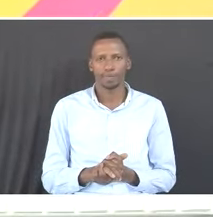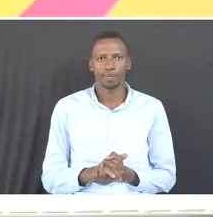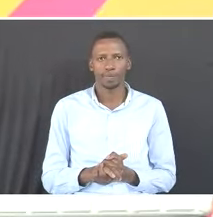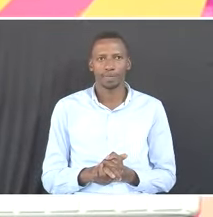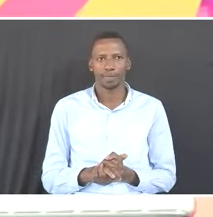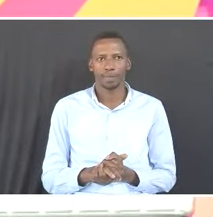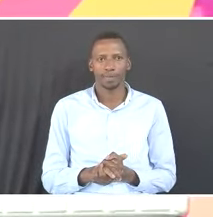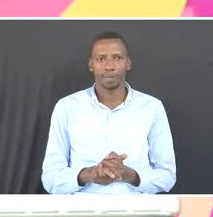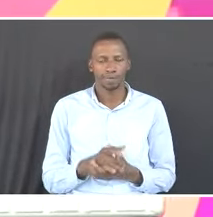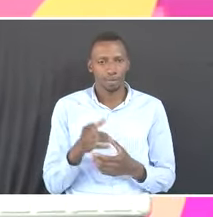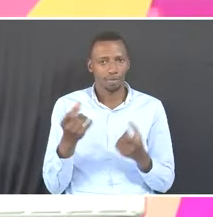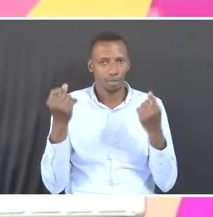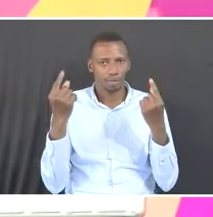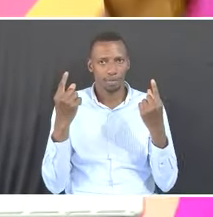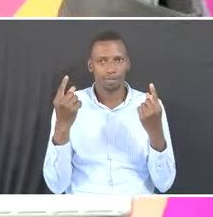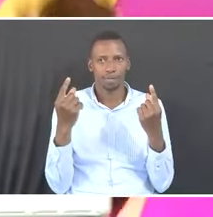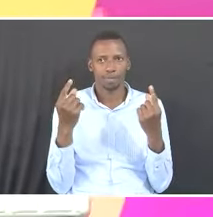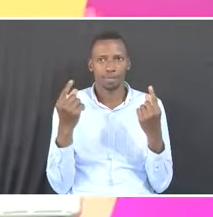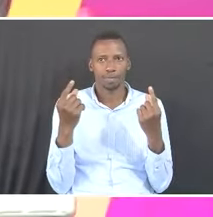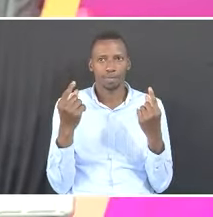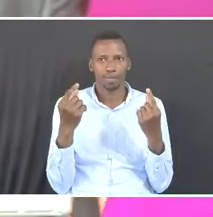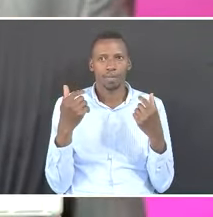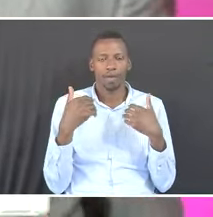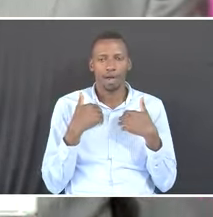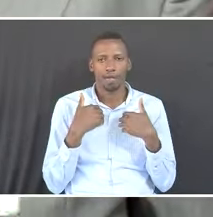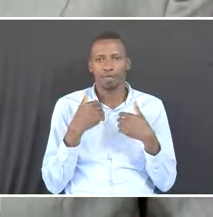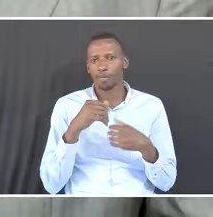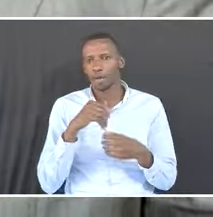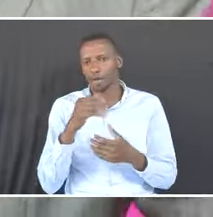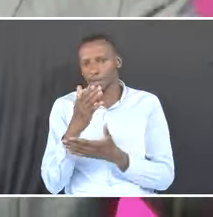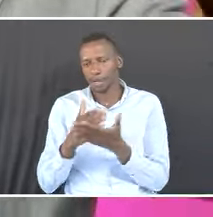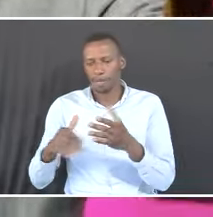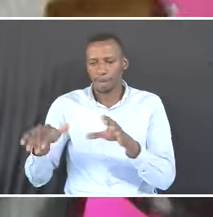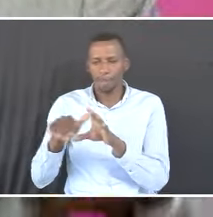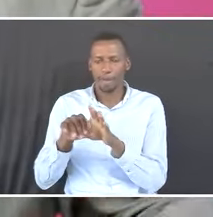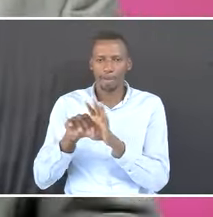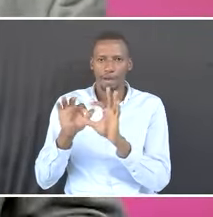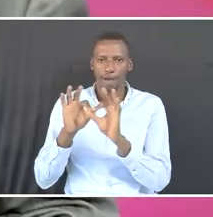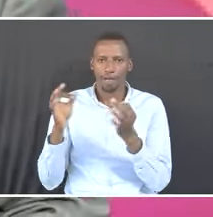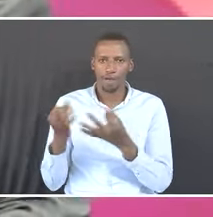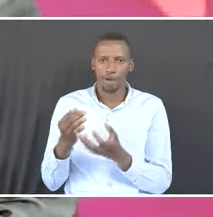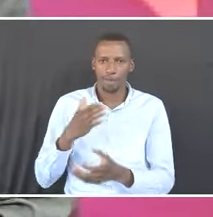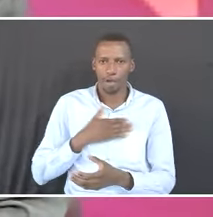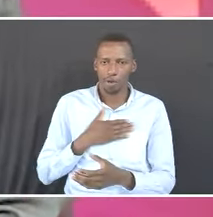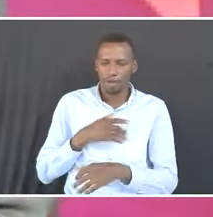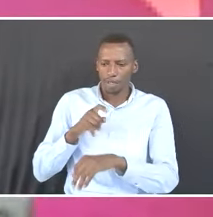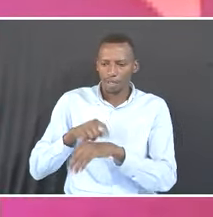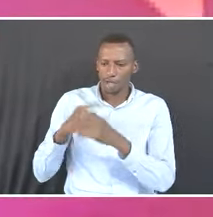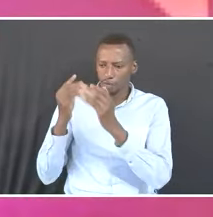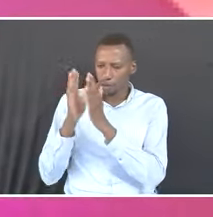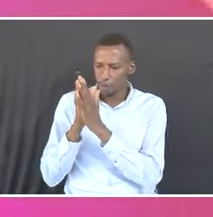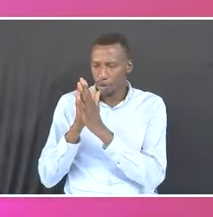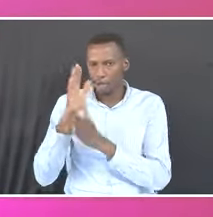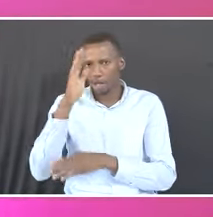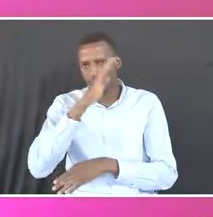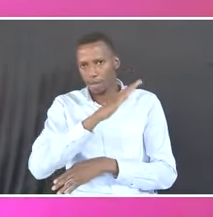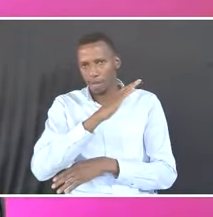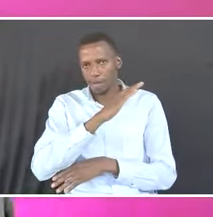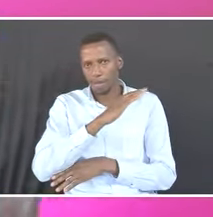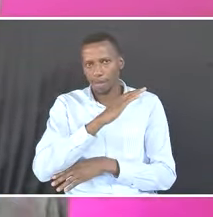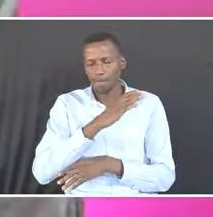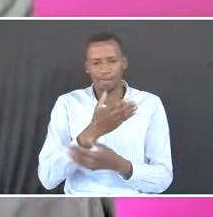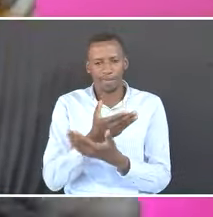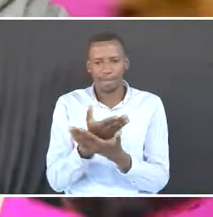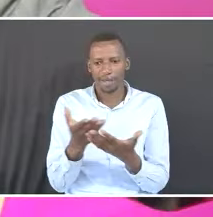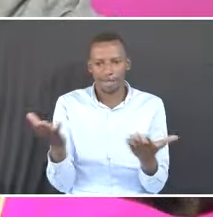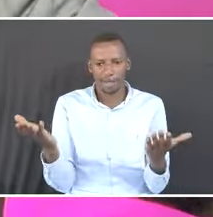Are you aware, people of God, that there are some of our families, when it comes time for prayer in the evening,